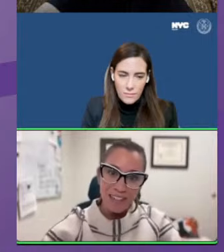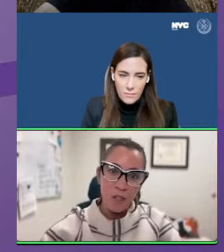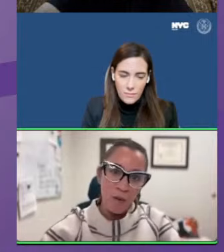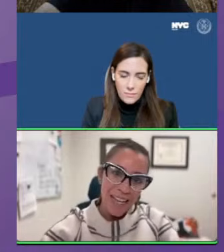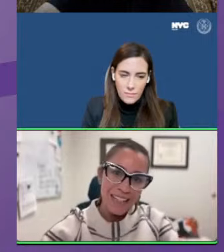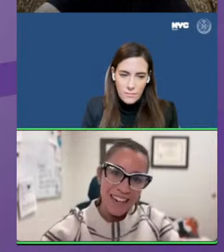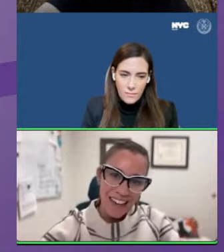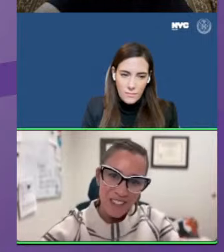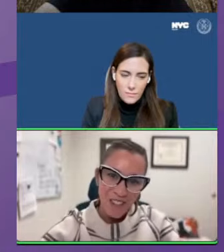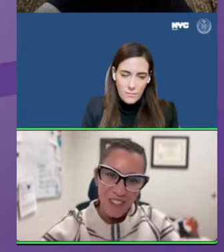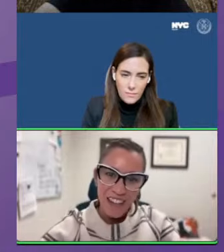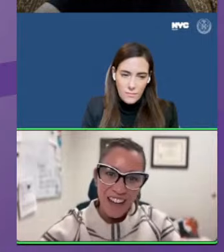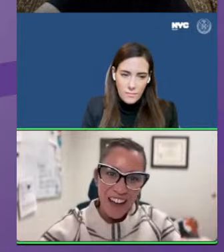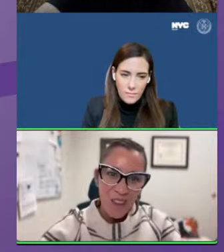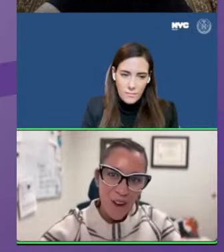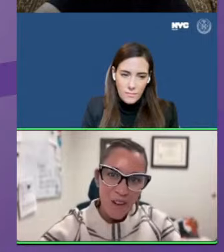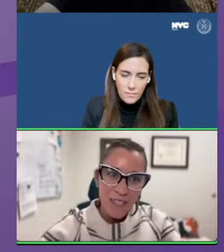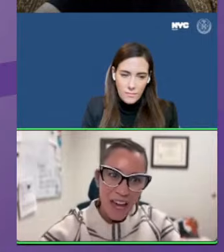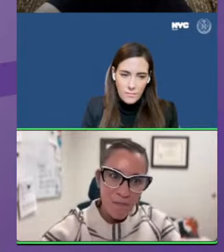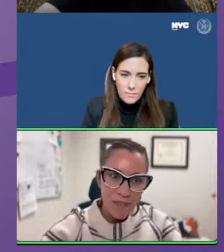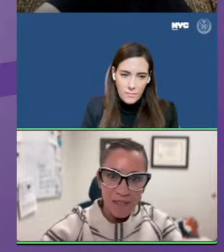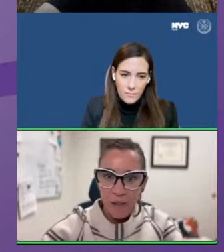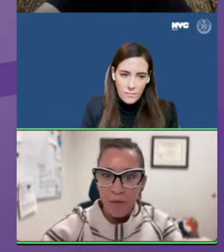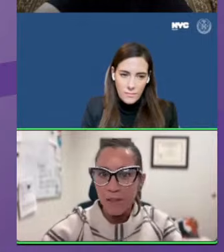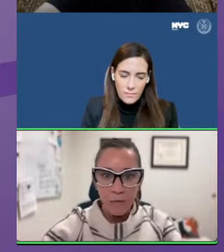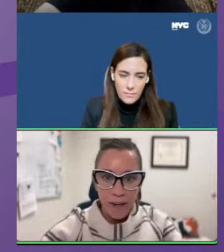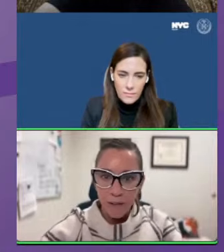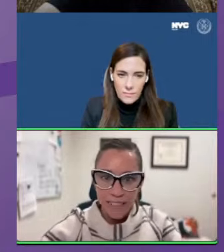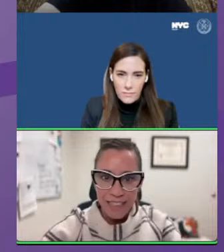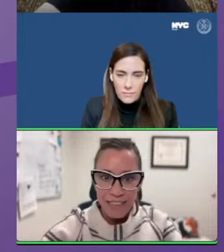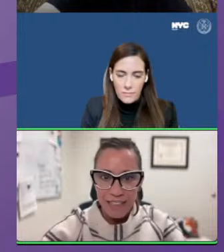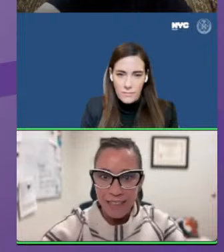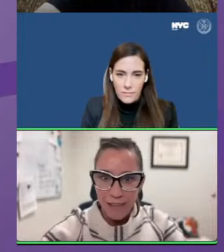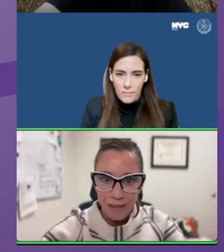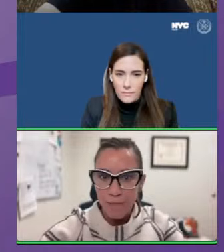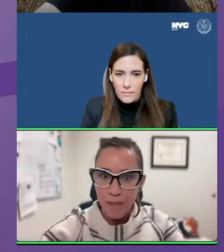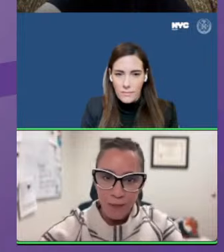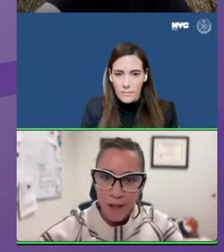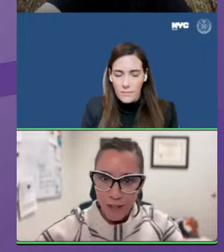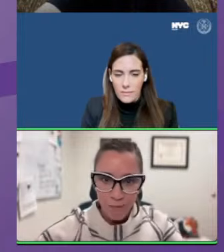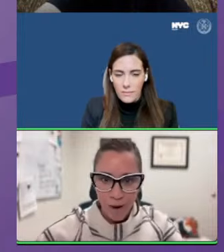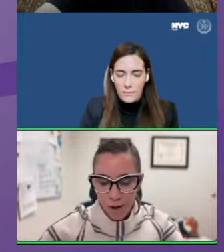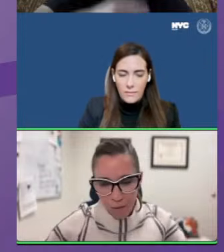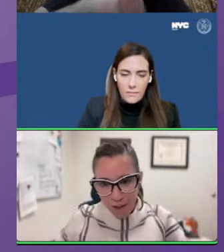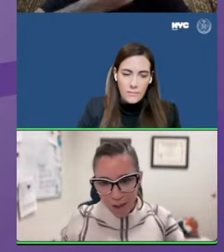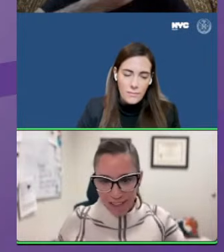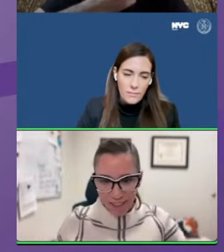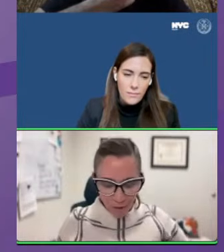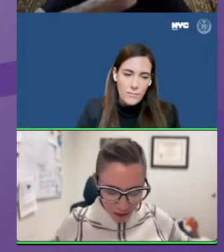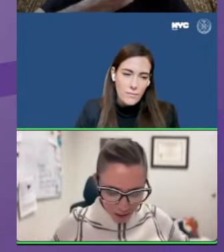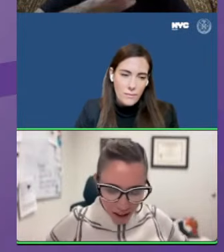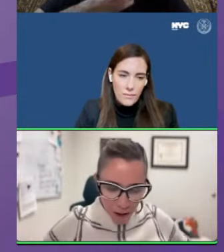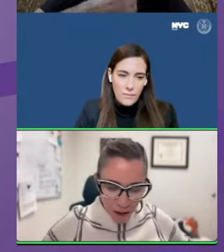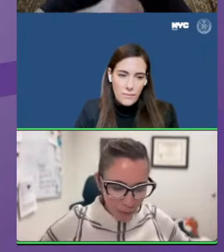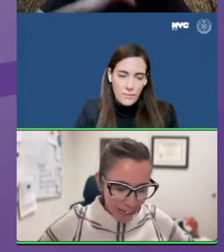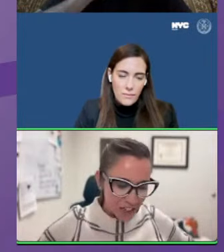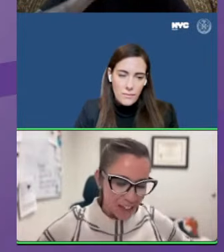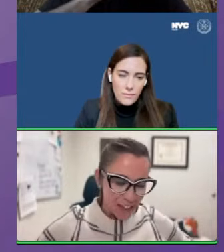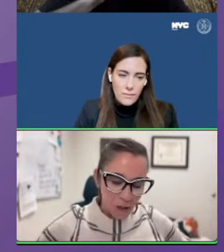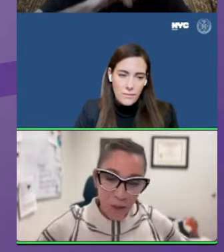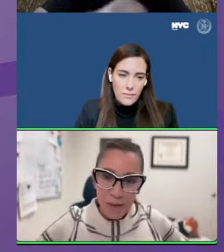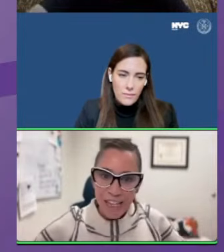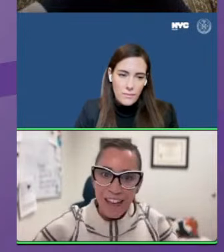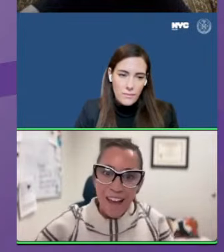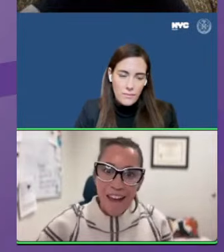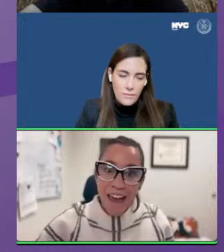specialists. Nobody has an answer. A lot of the times, the regular testing is telling them that there's nothing wrong. And we heard that from our